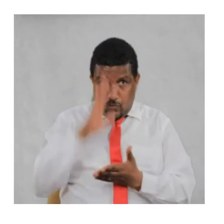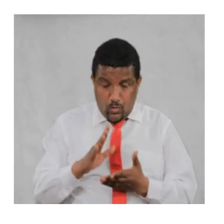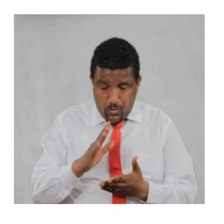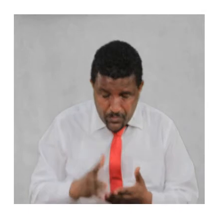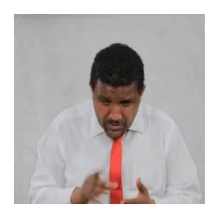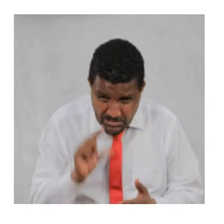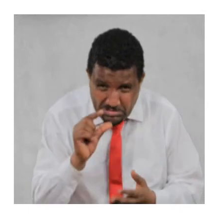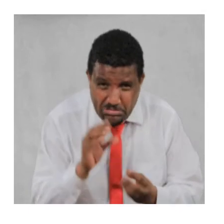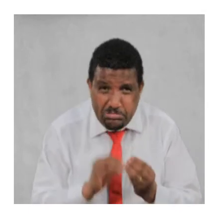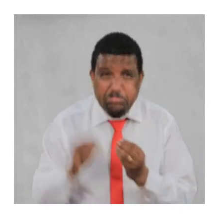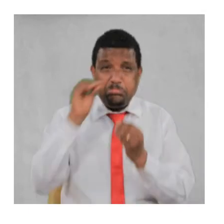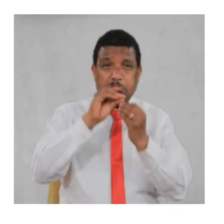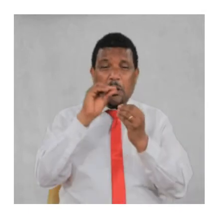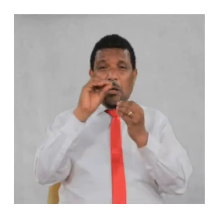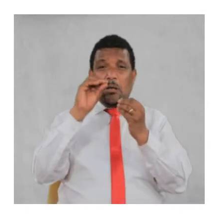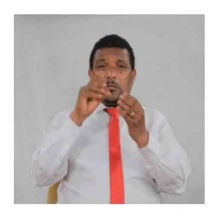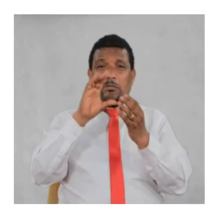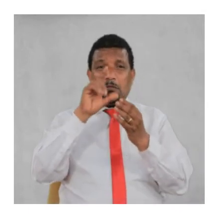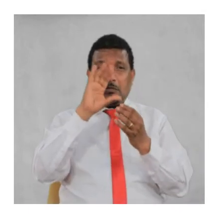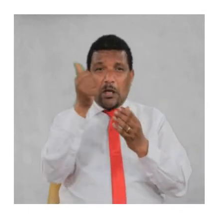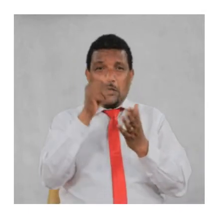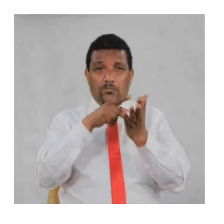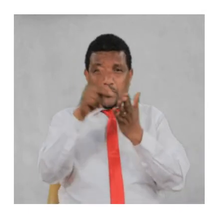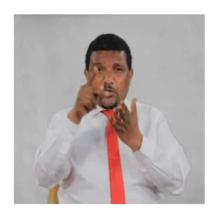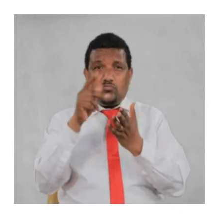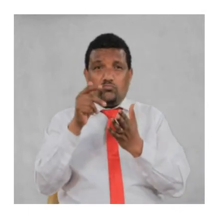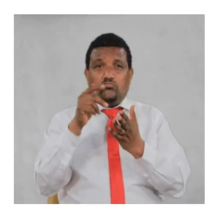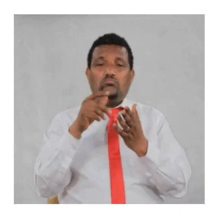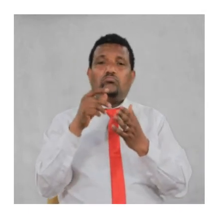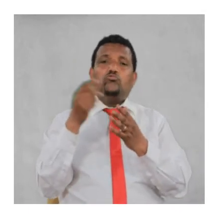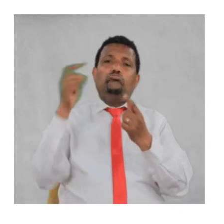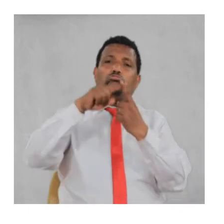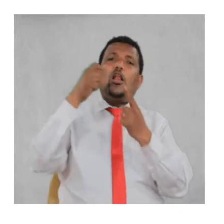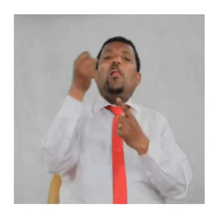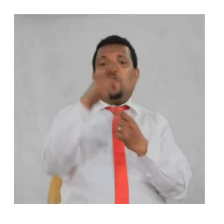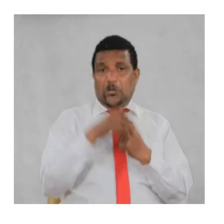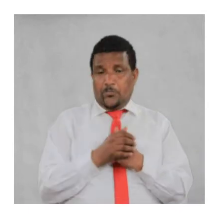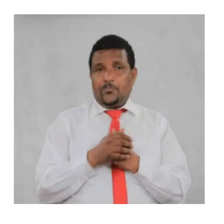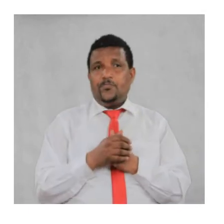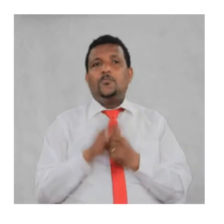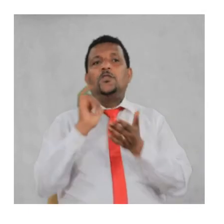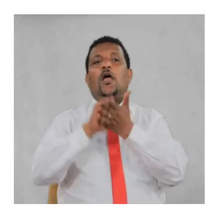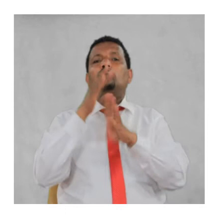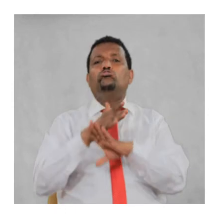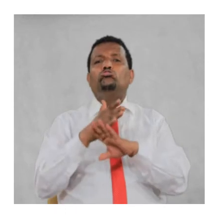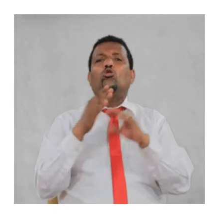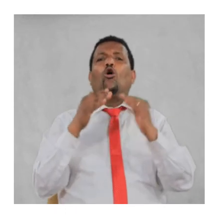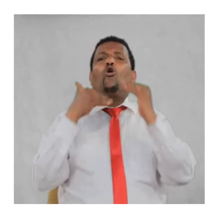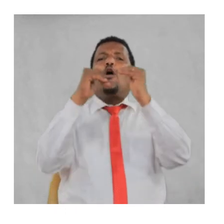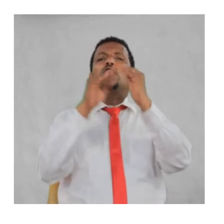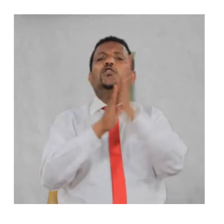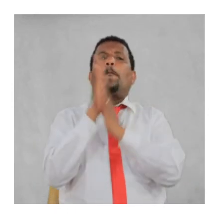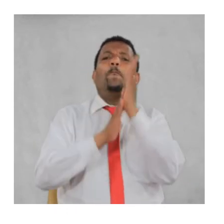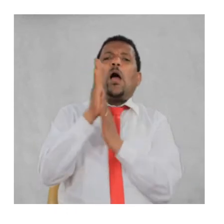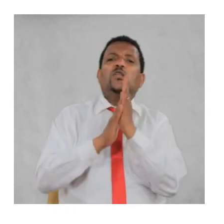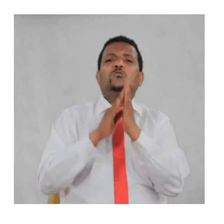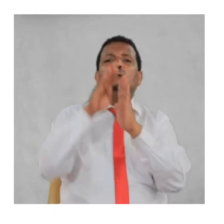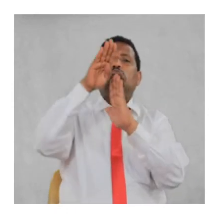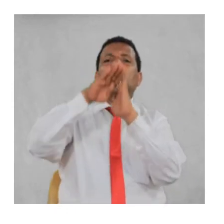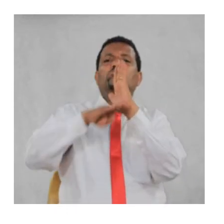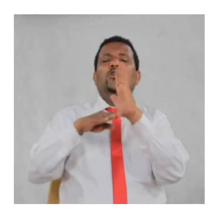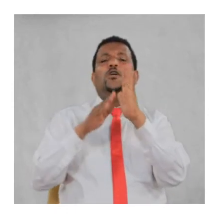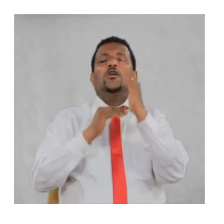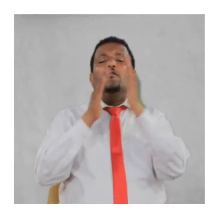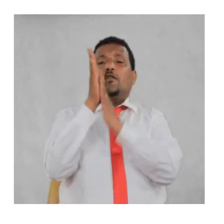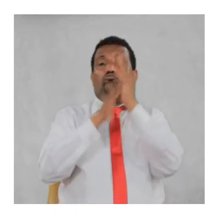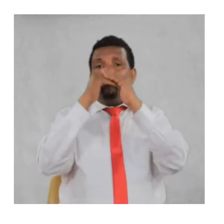increment in price from per 10 to per 11, then the quantity demanded, the decline in quantity